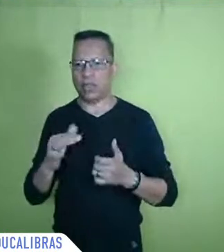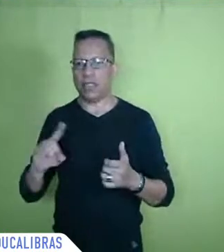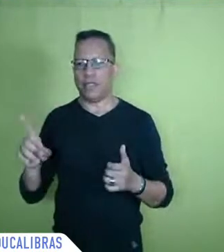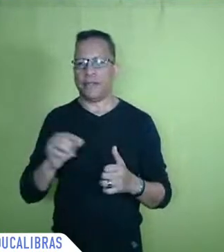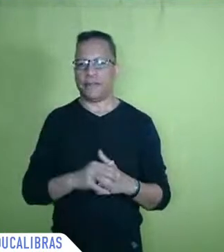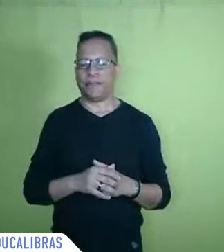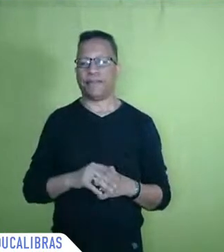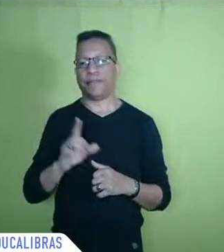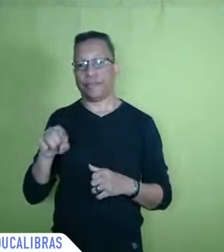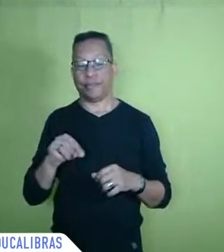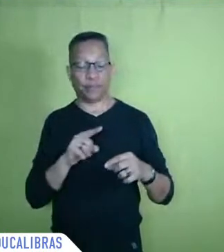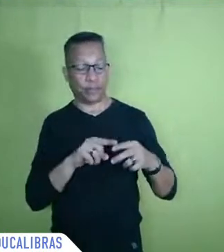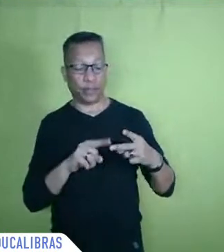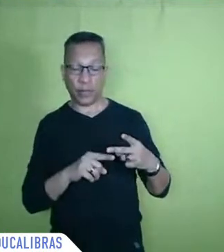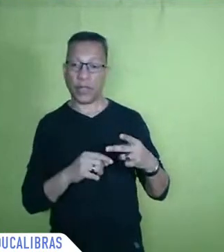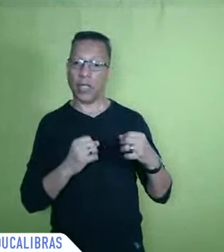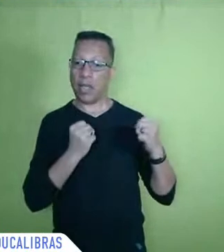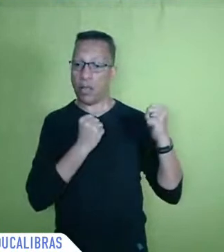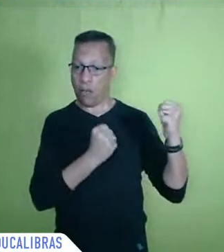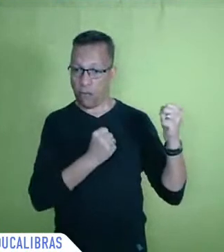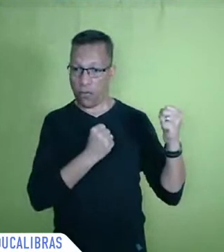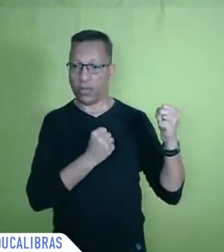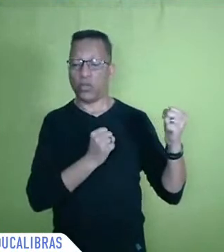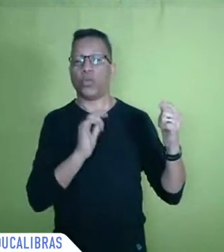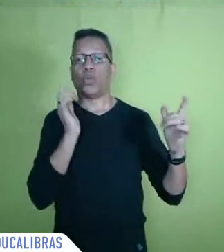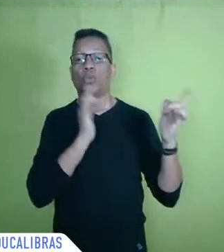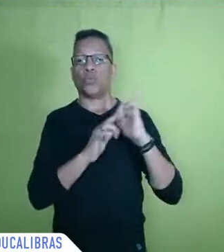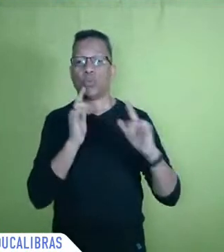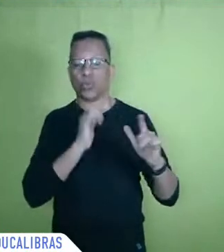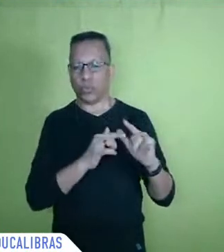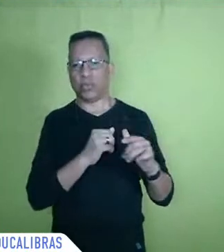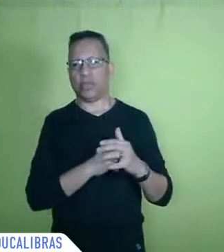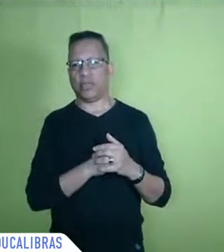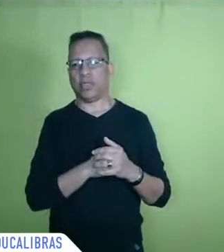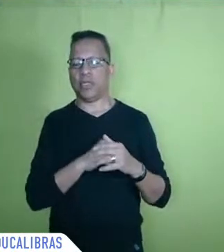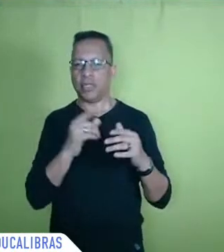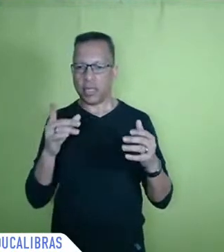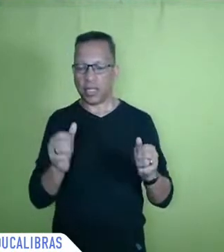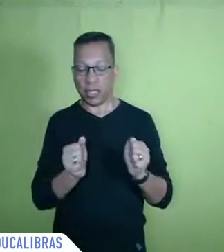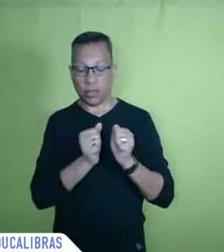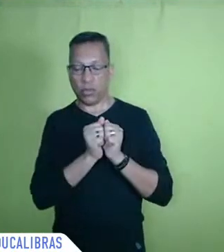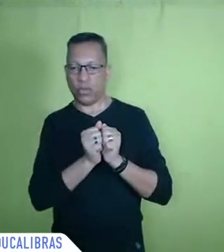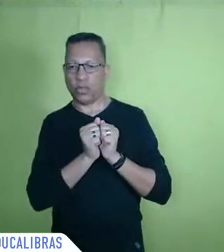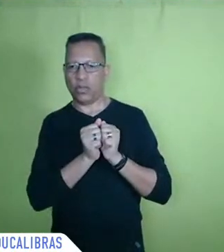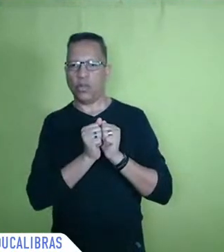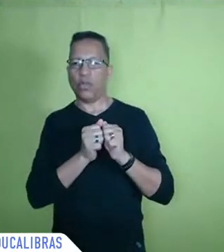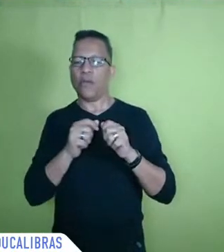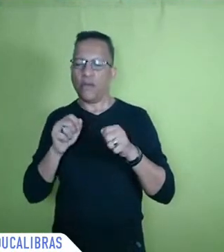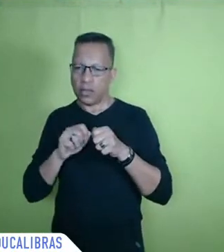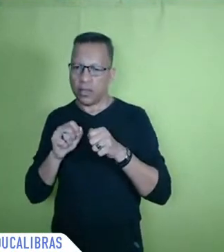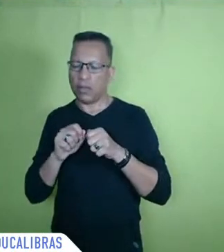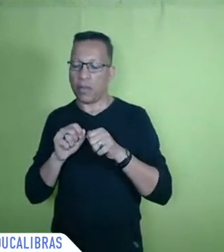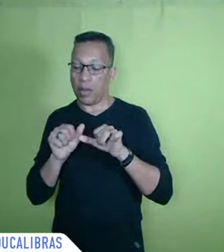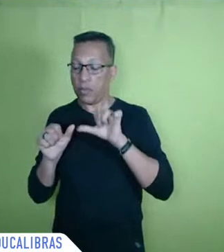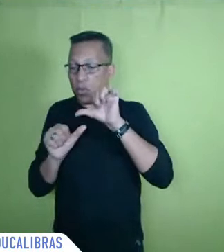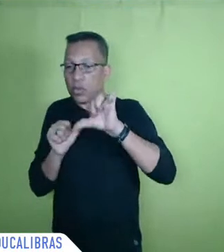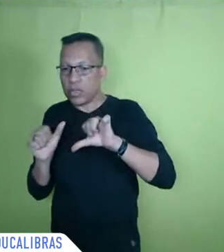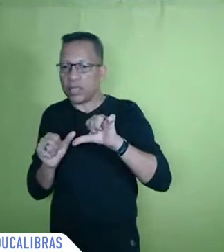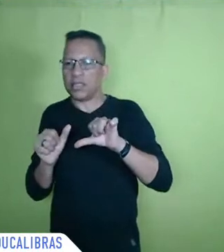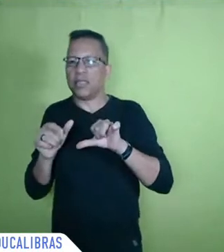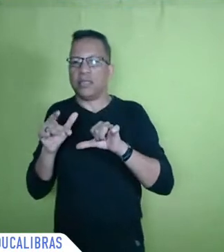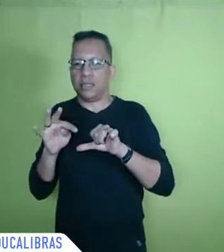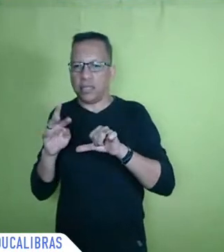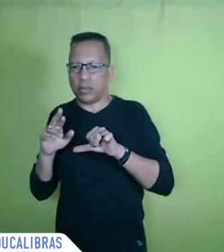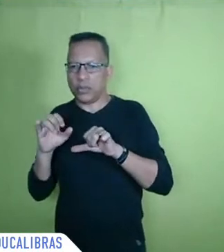they are spending without any direction. You need a direction, and we need to bring